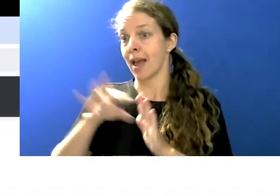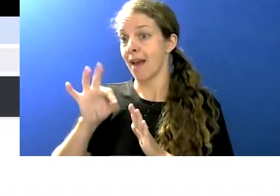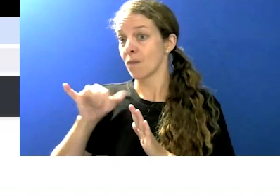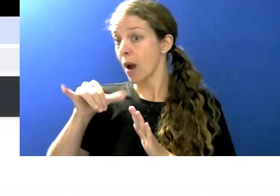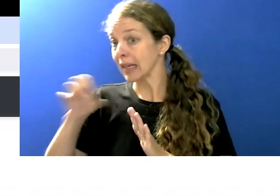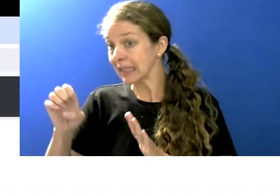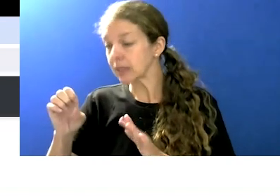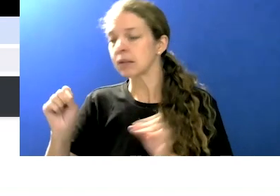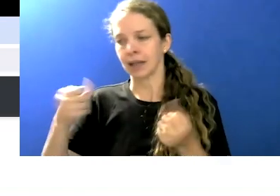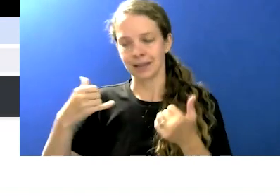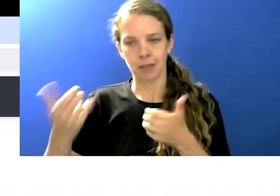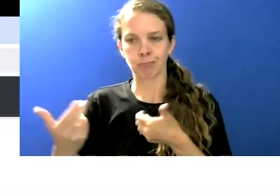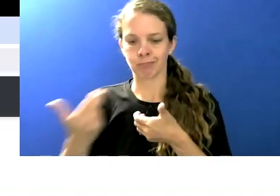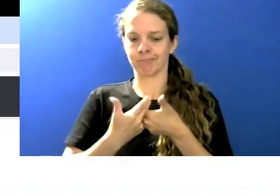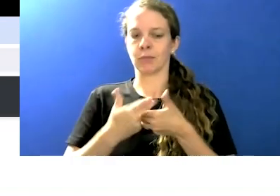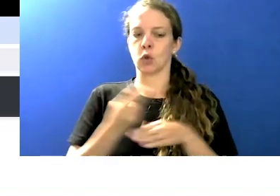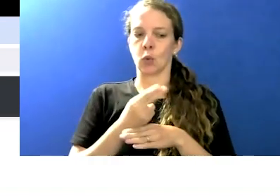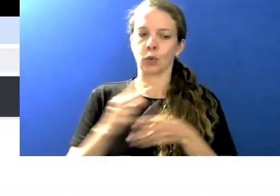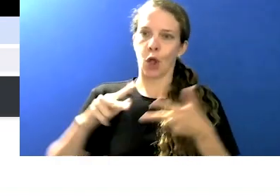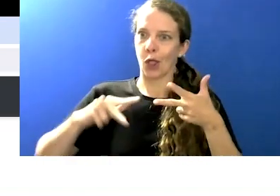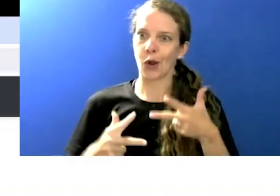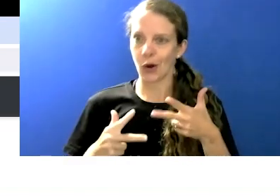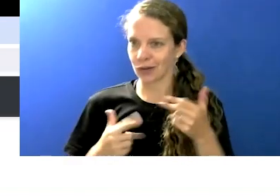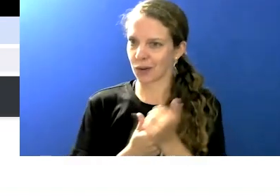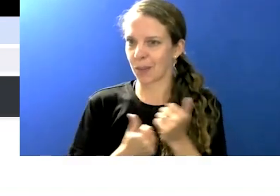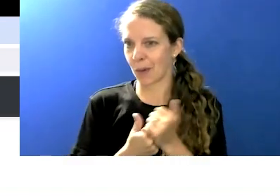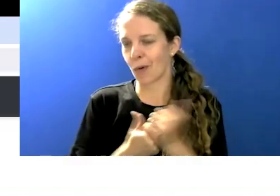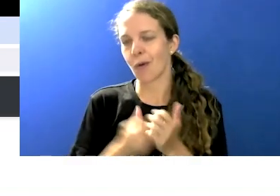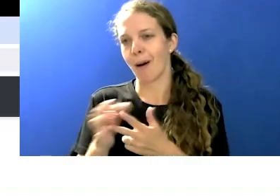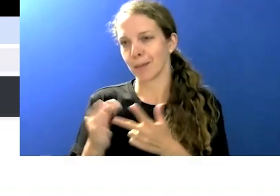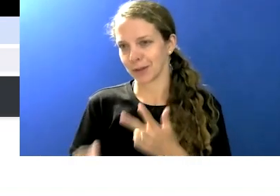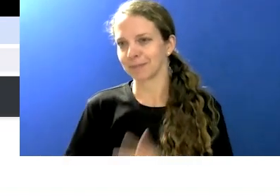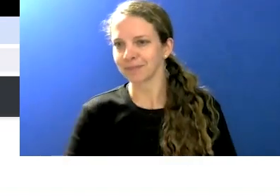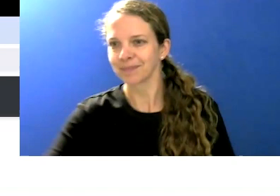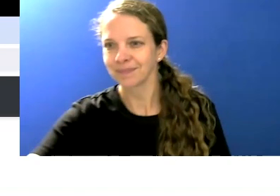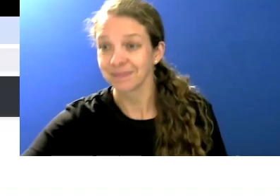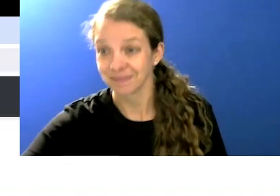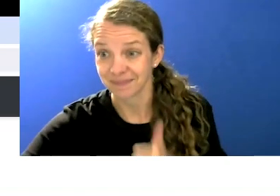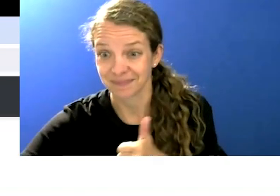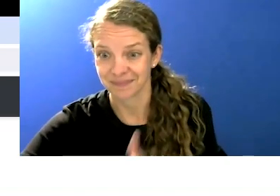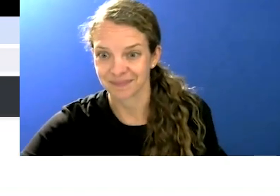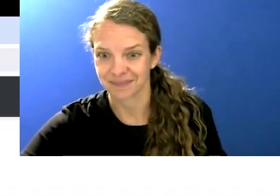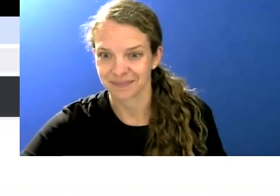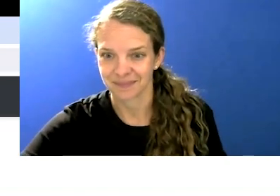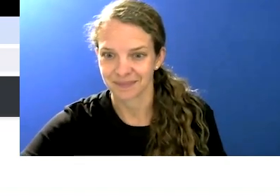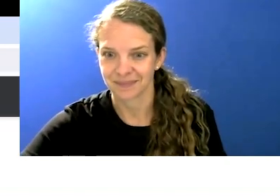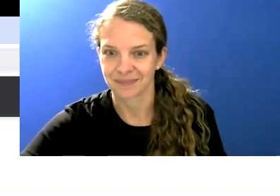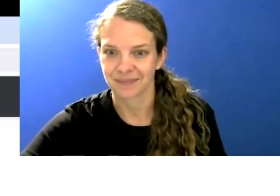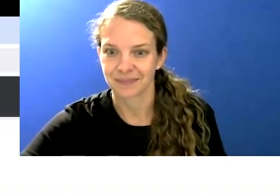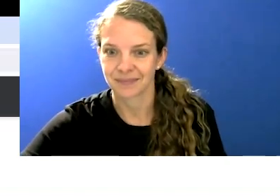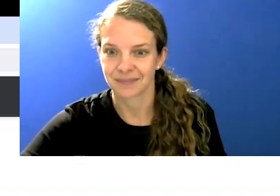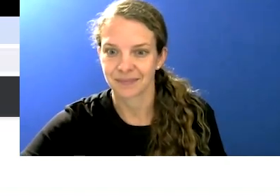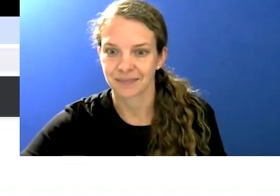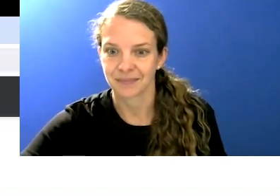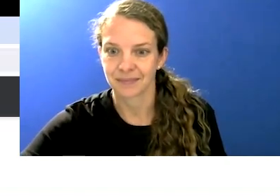can most definitely use us as a third back burner for support. Awesome. And then